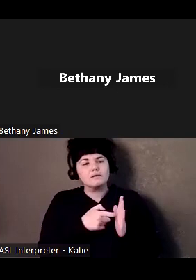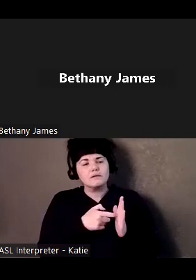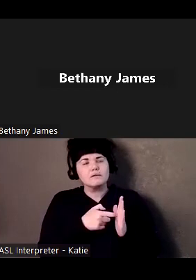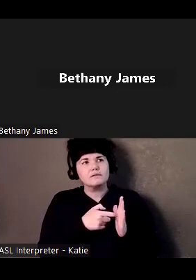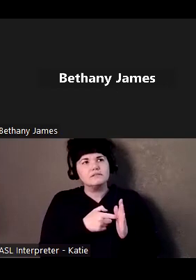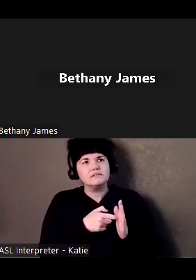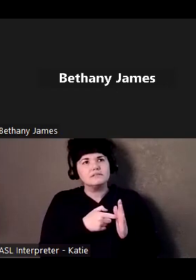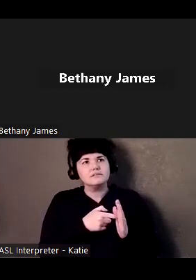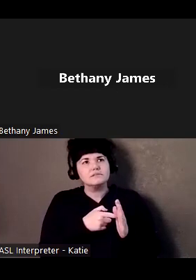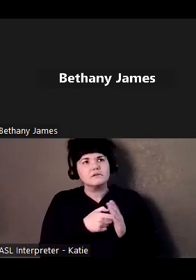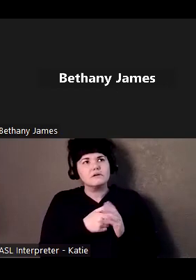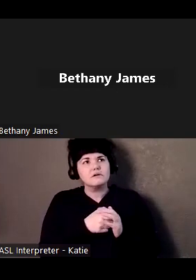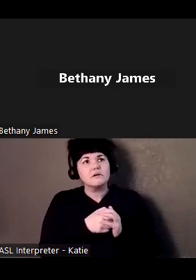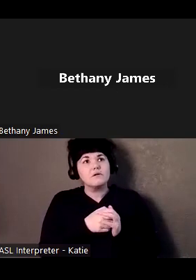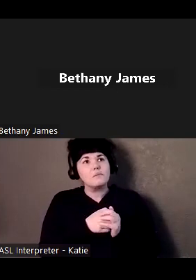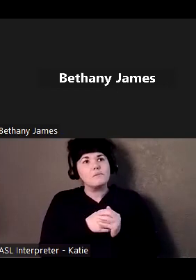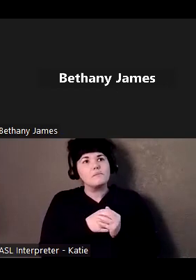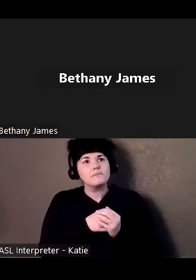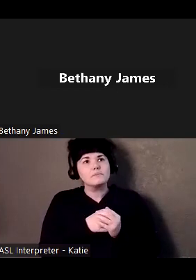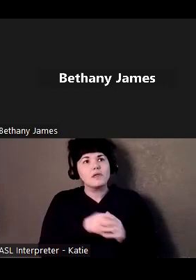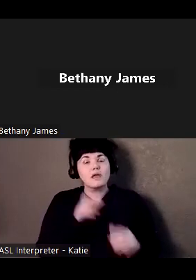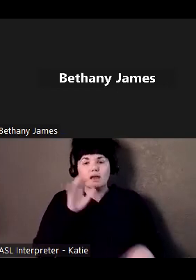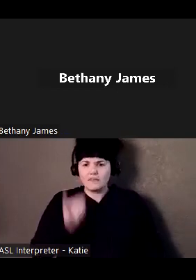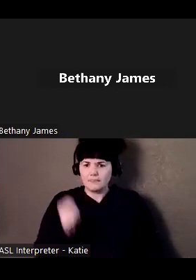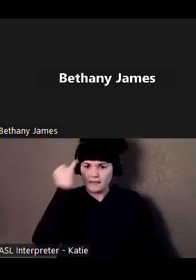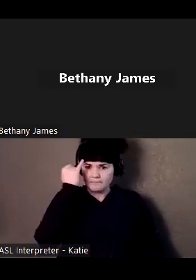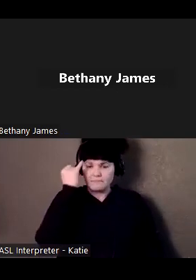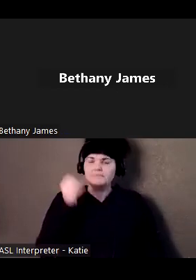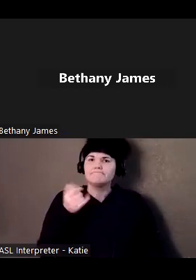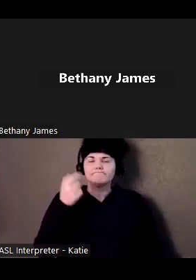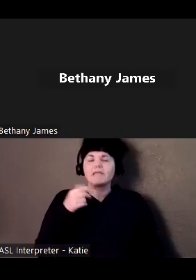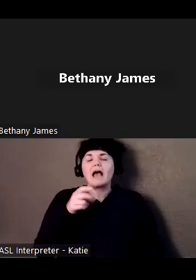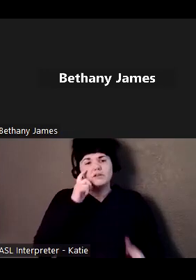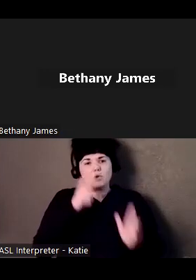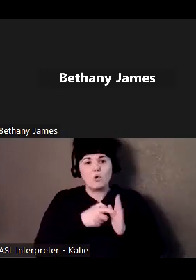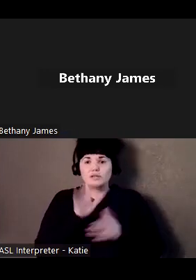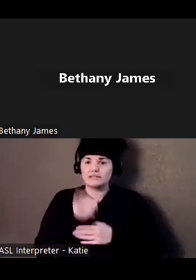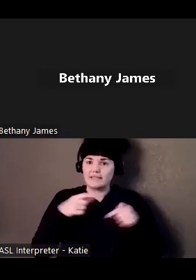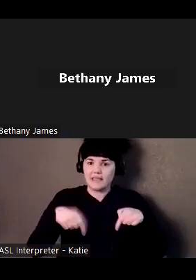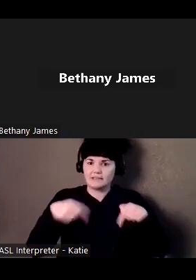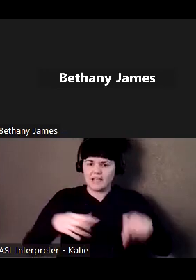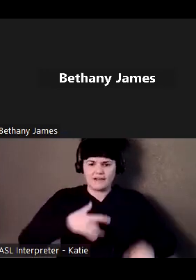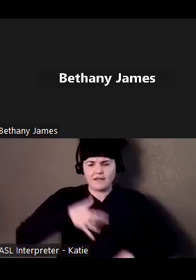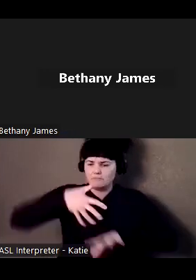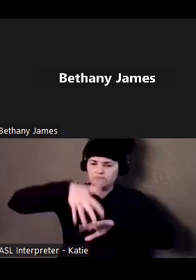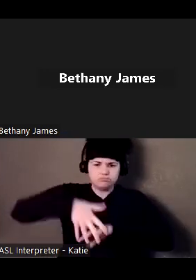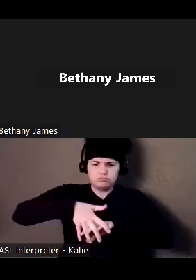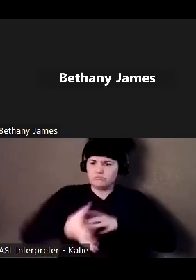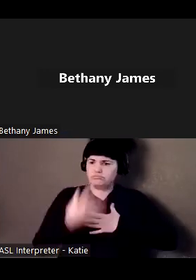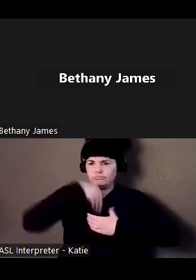ideas about the anxiety being an immutable aspect of that person, that it's nothing they could change, nothing they could,